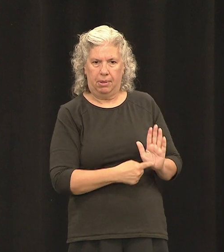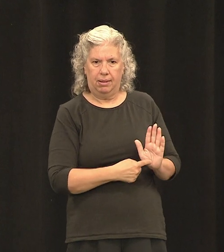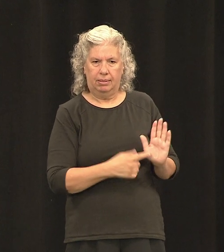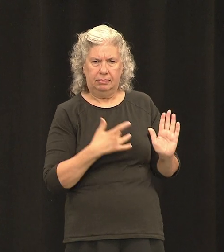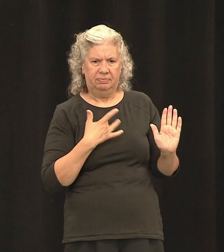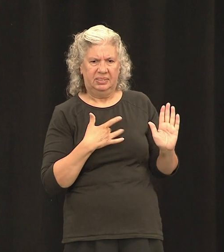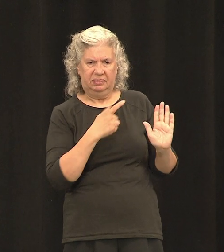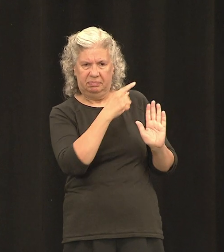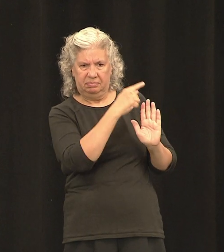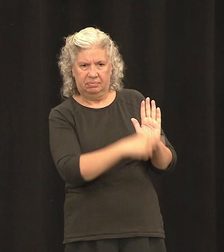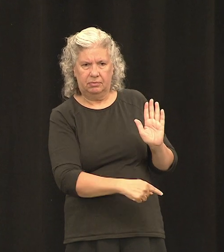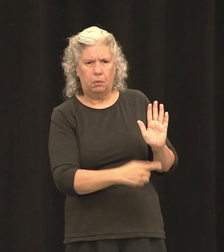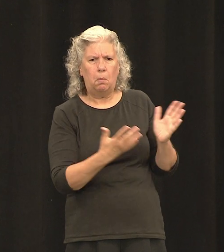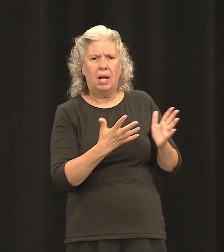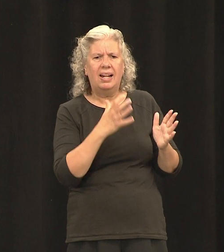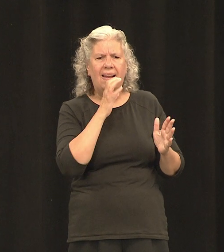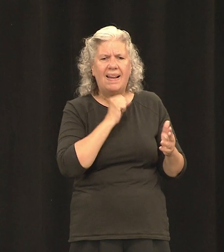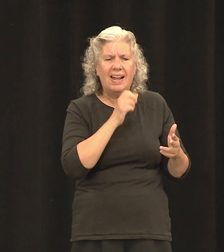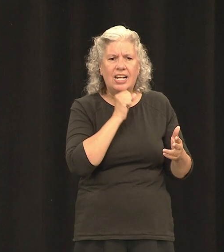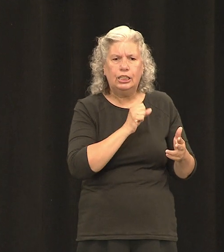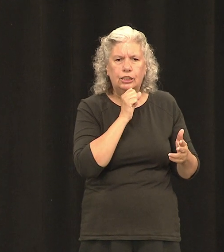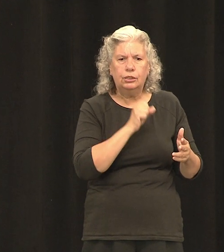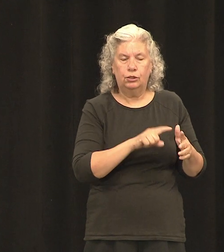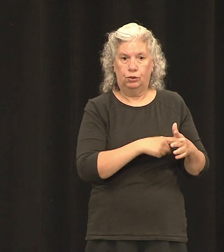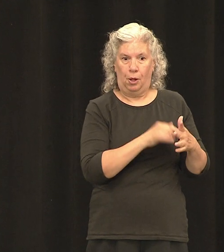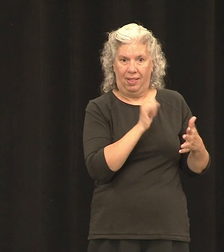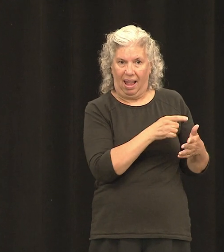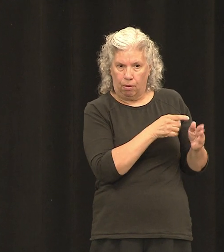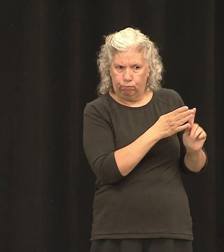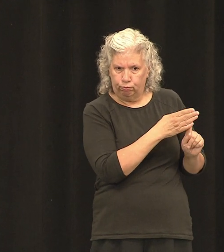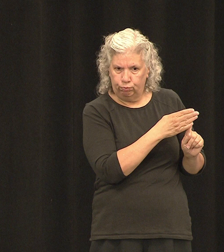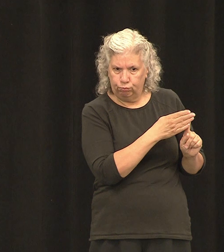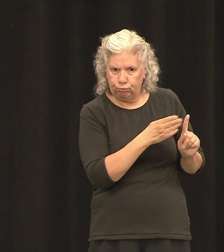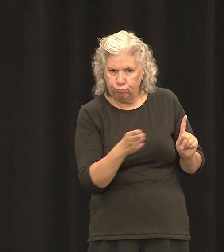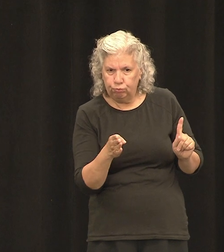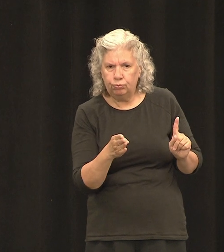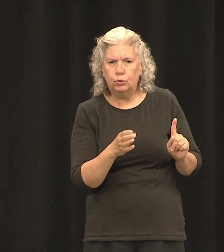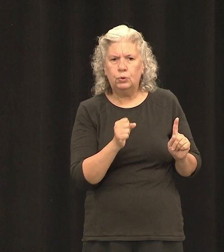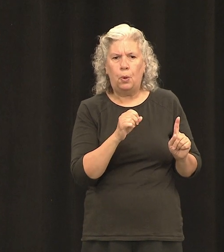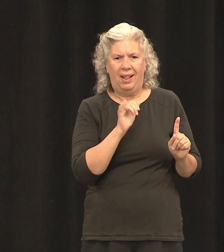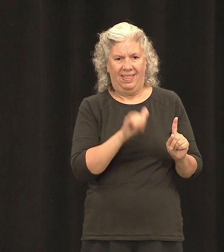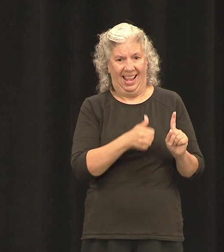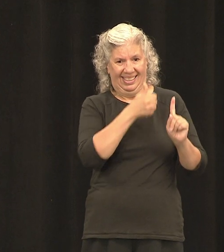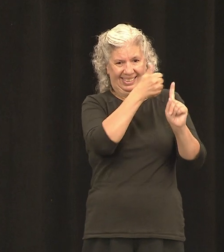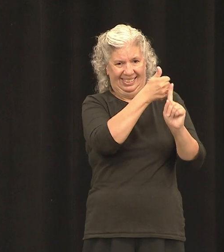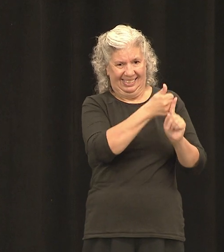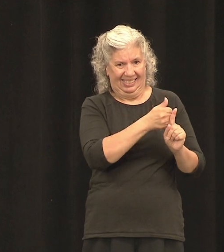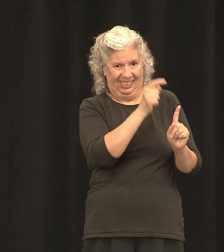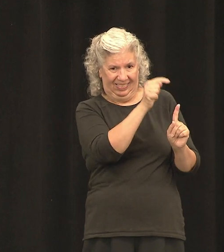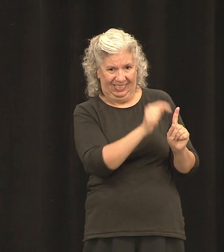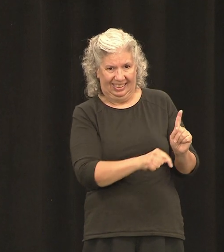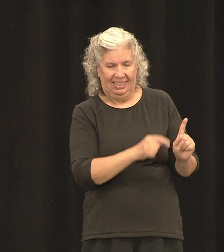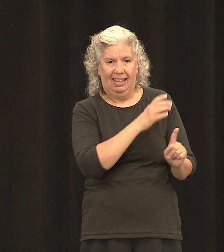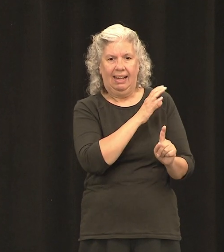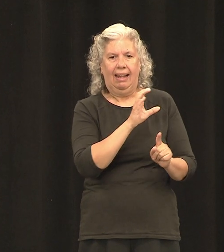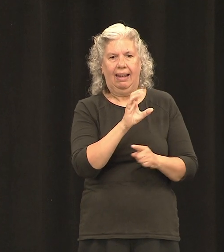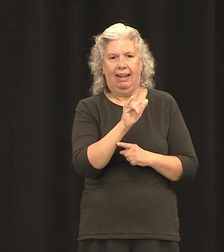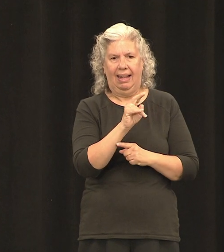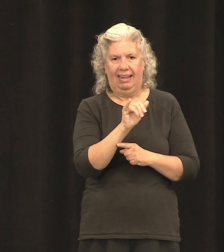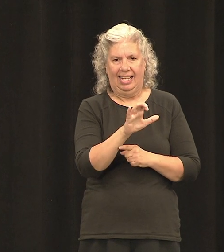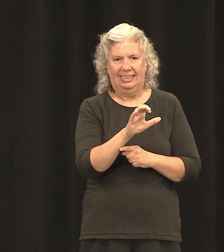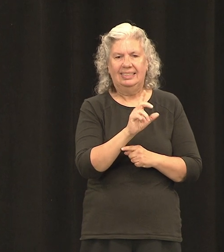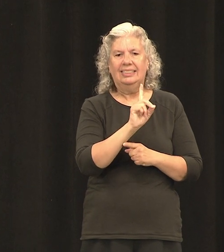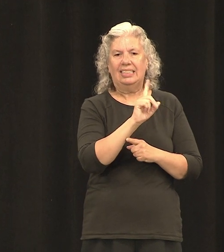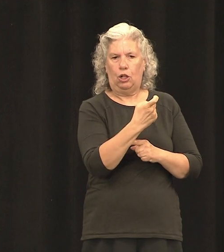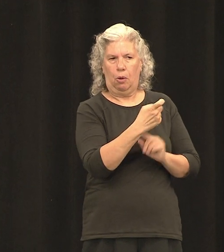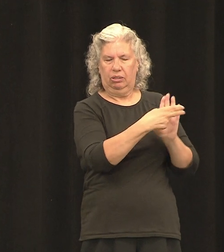might onset. So they are a clinical diagnosis. We use the letters then